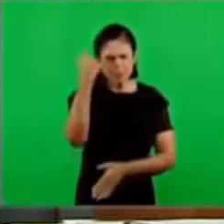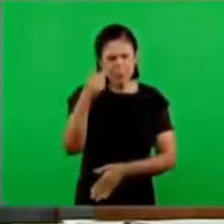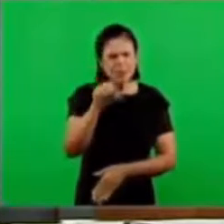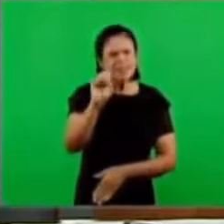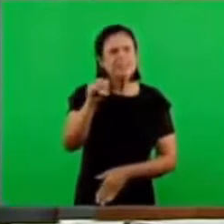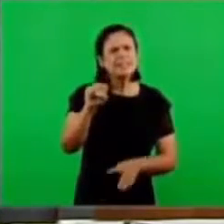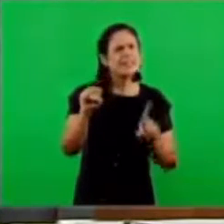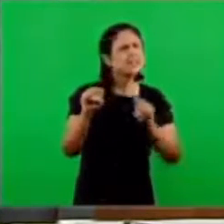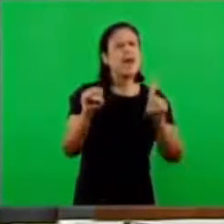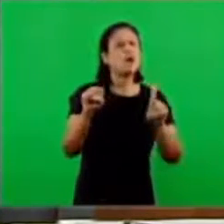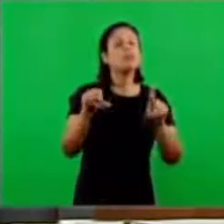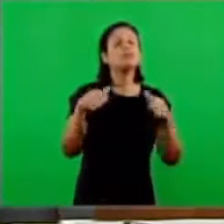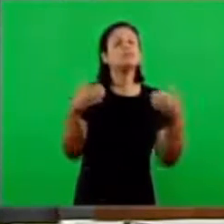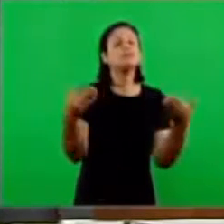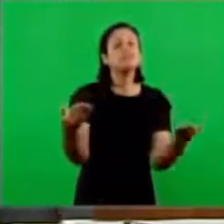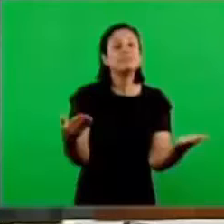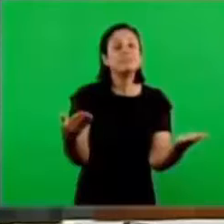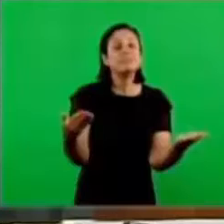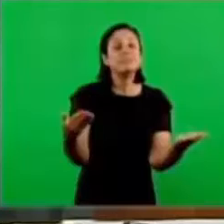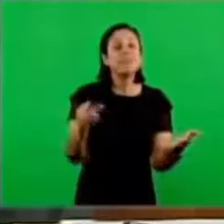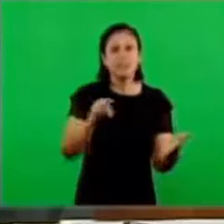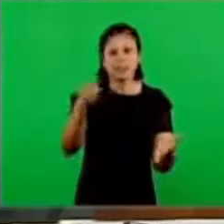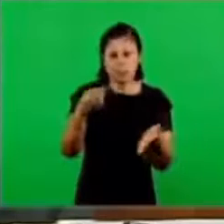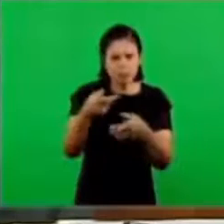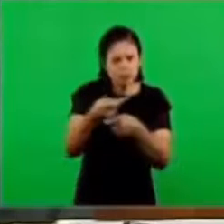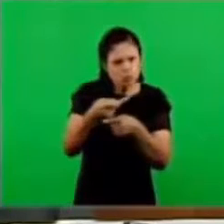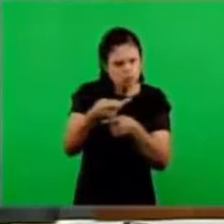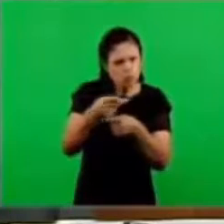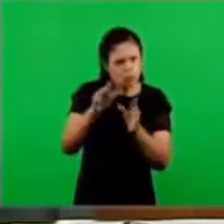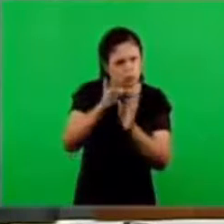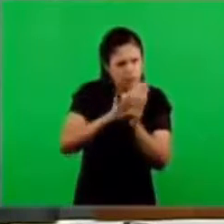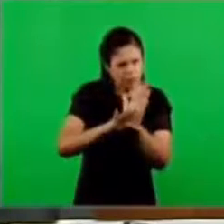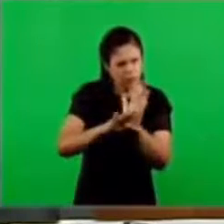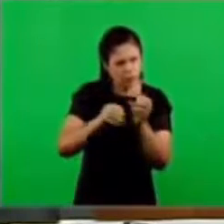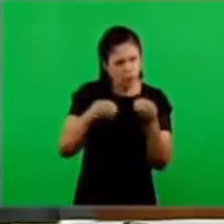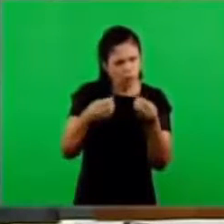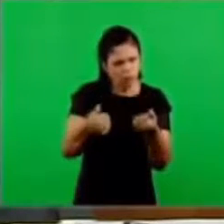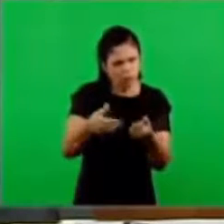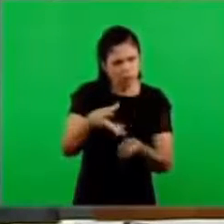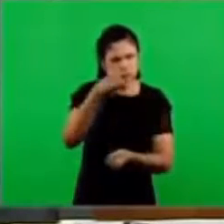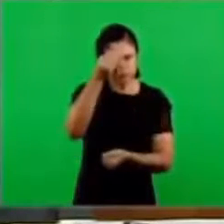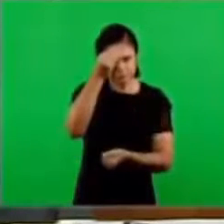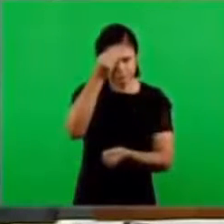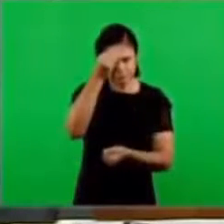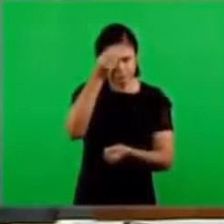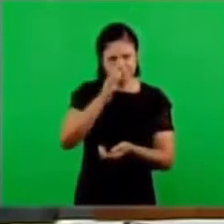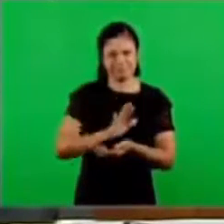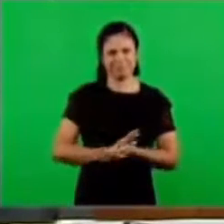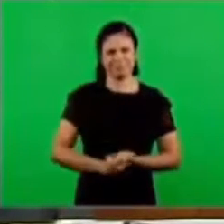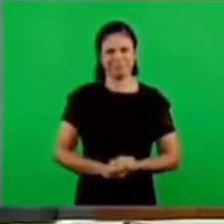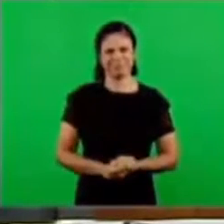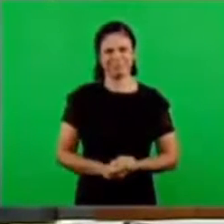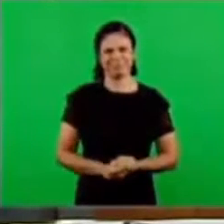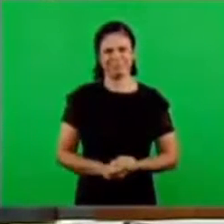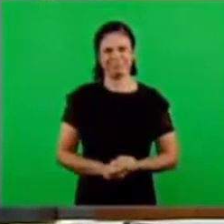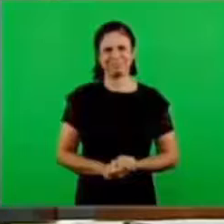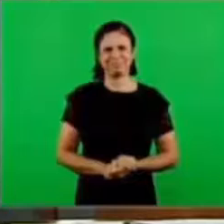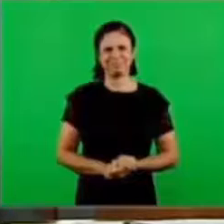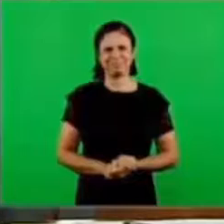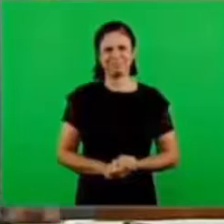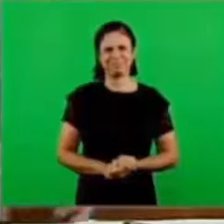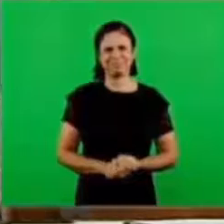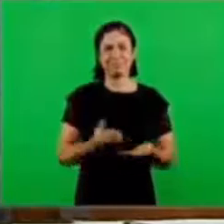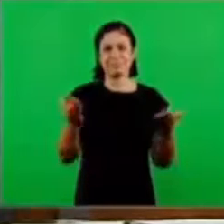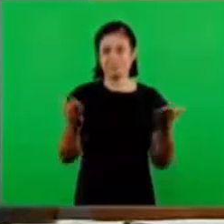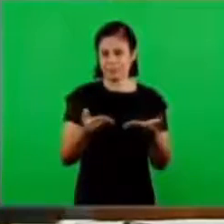to answer yes or not, if you knew, and then naturally you're going to examine the text so you can